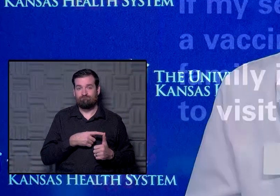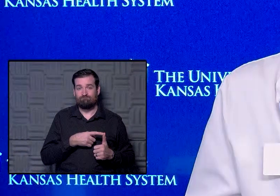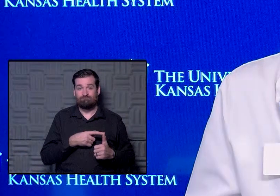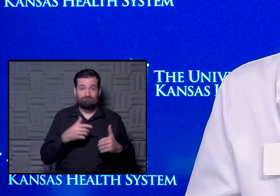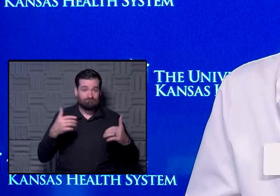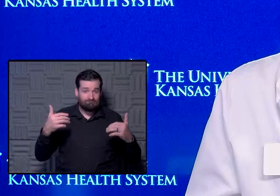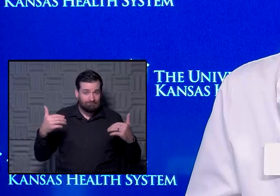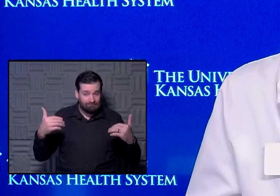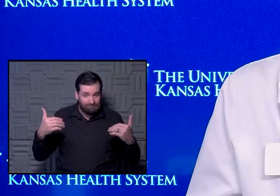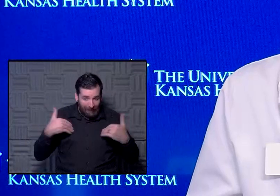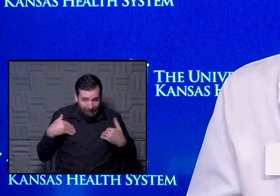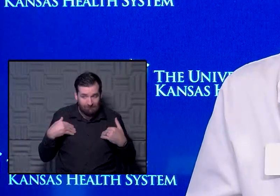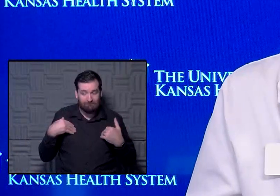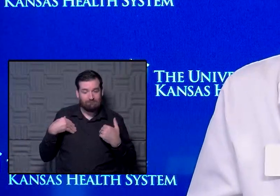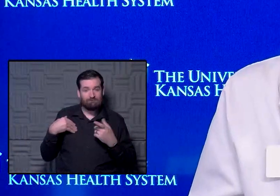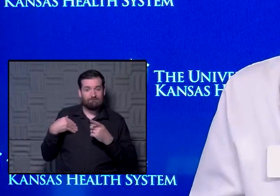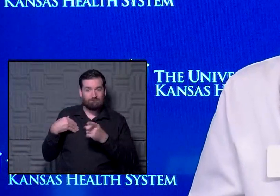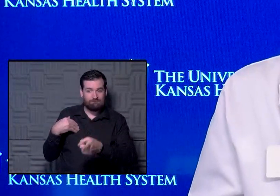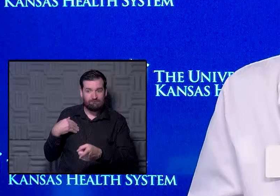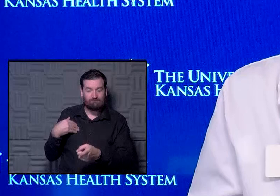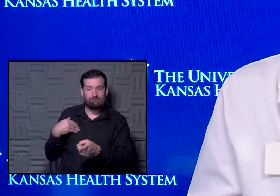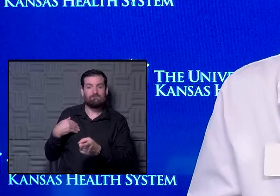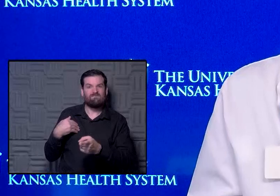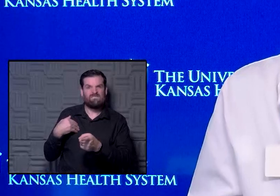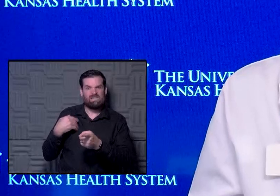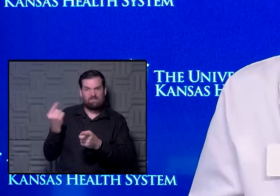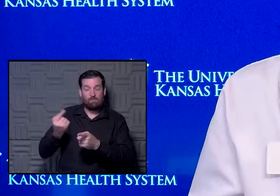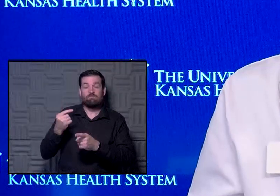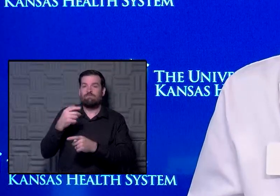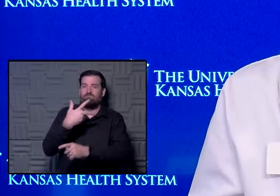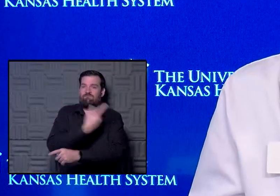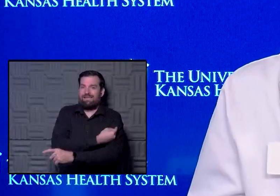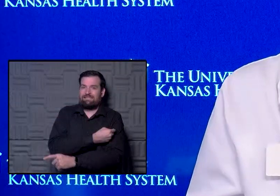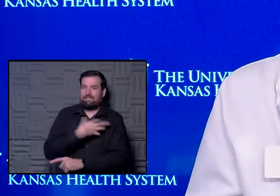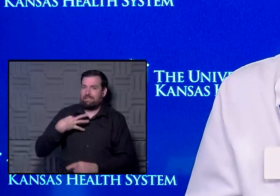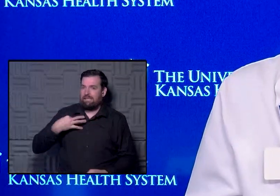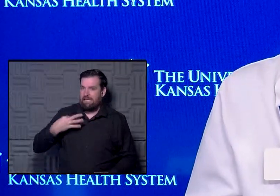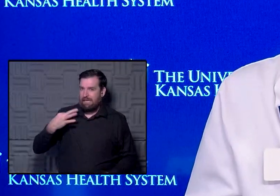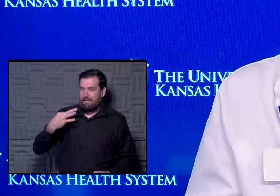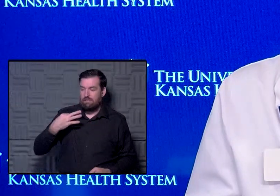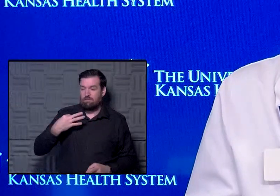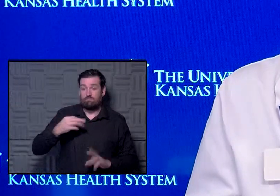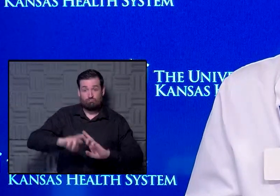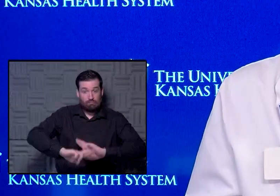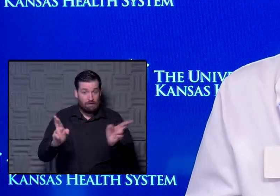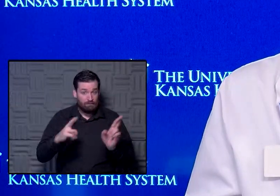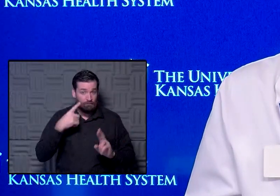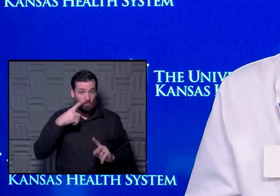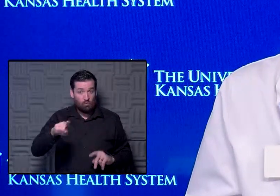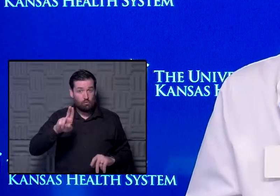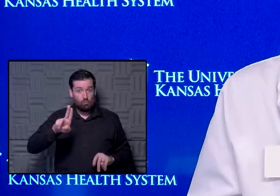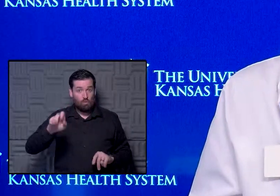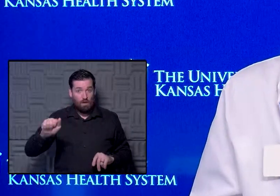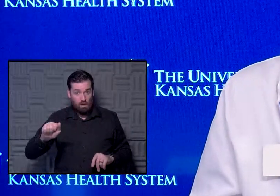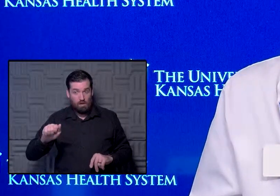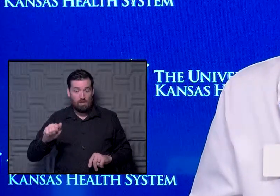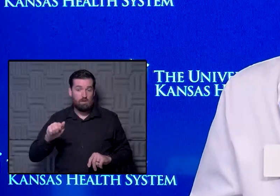a candidate that has reached the stage, a vaccine candidate that has reached the stage of EUA approval to